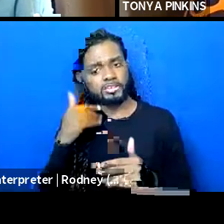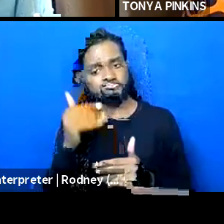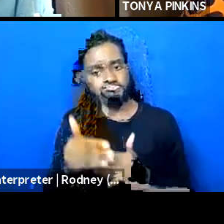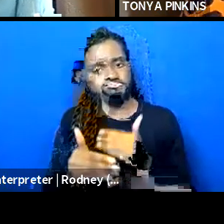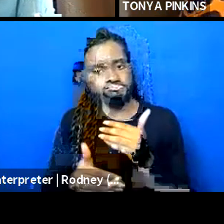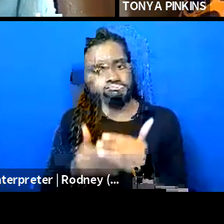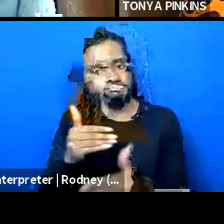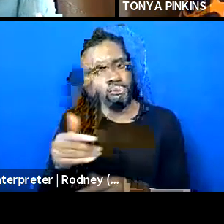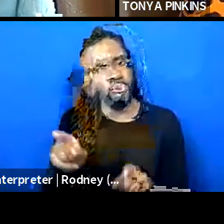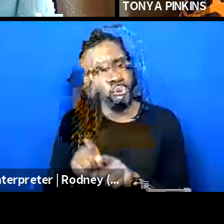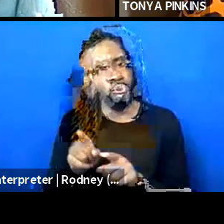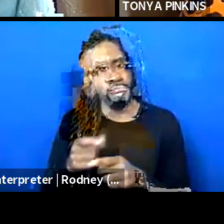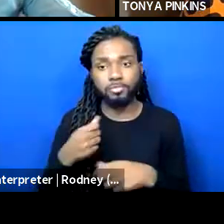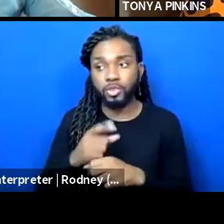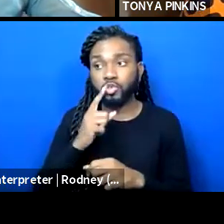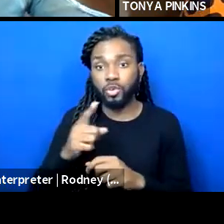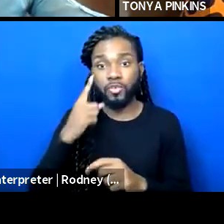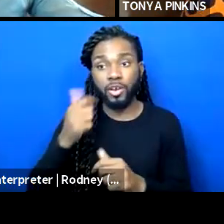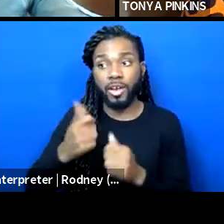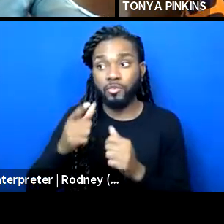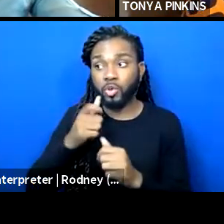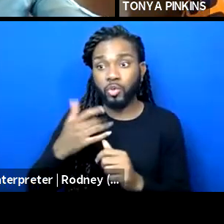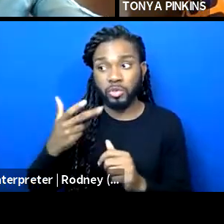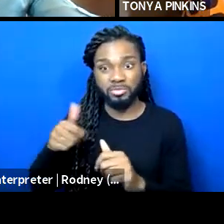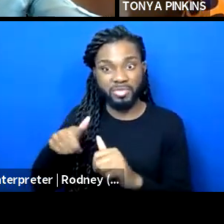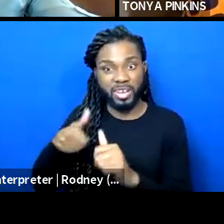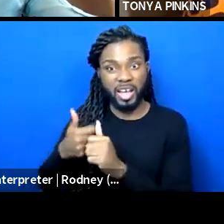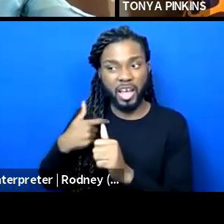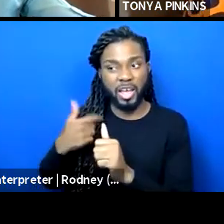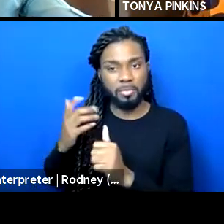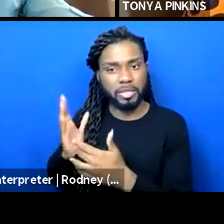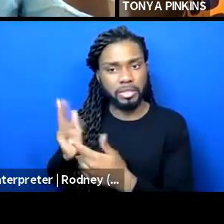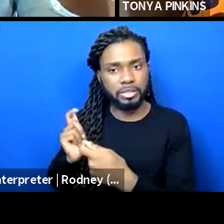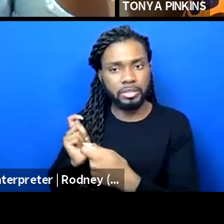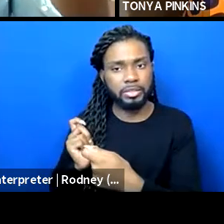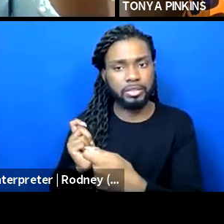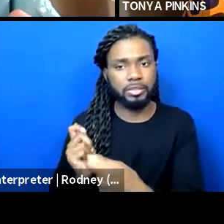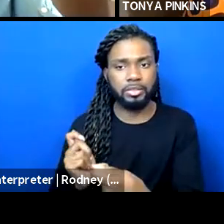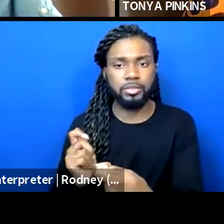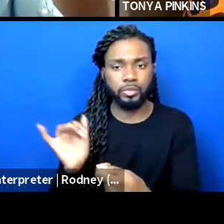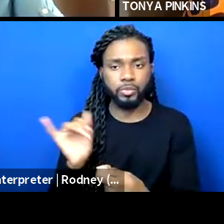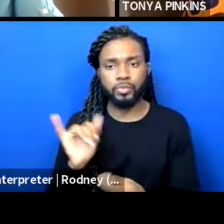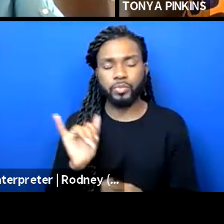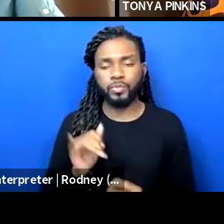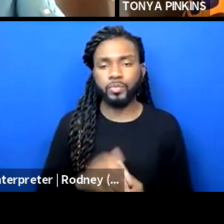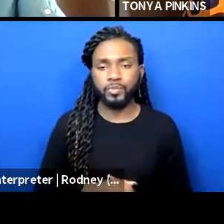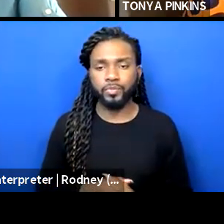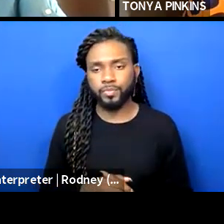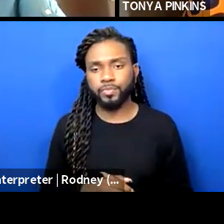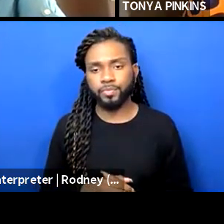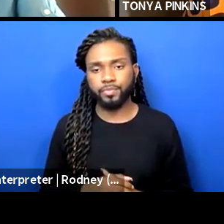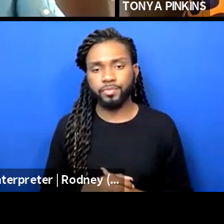a way for everybody that's coming along with me and coming beyond me. So,